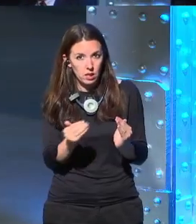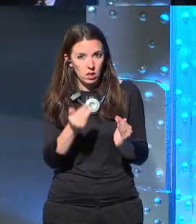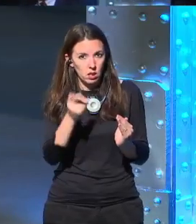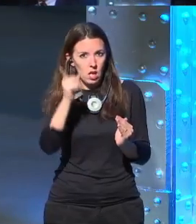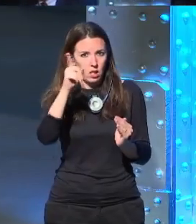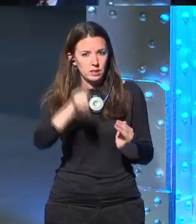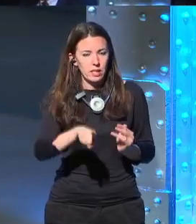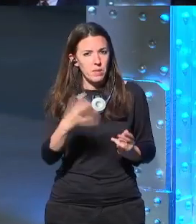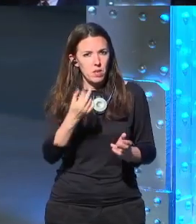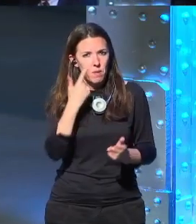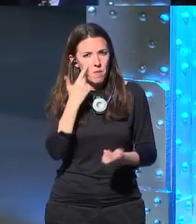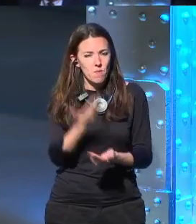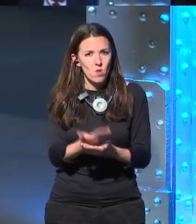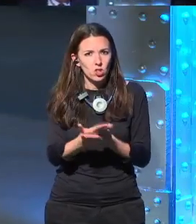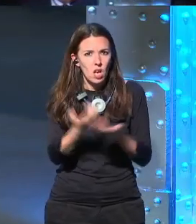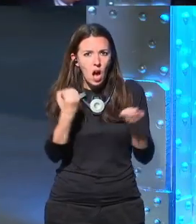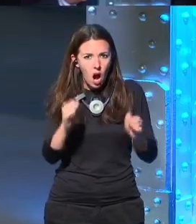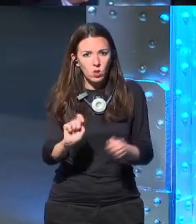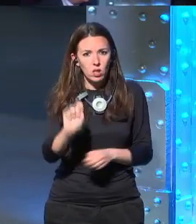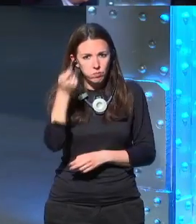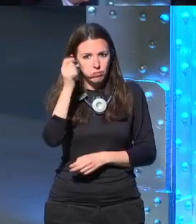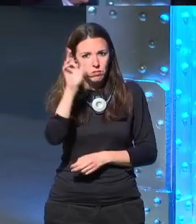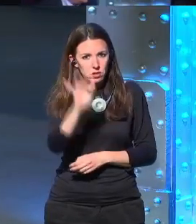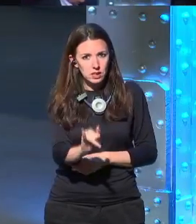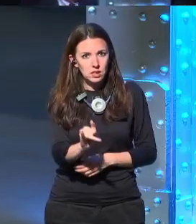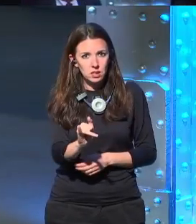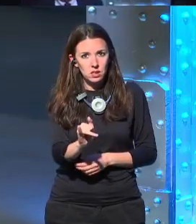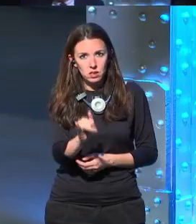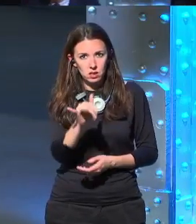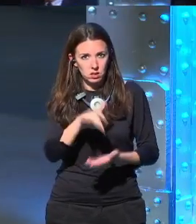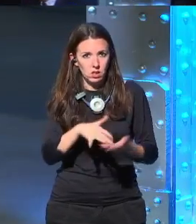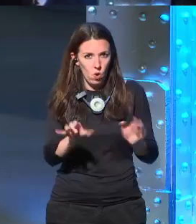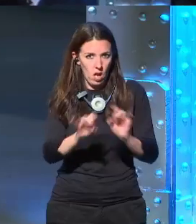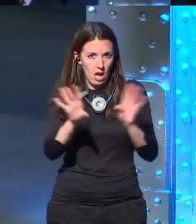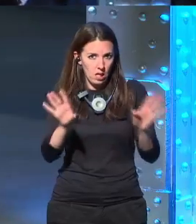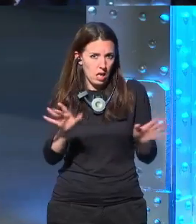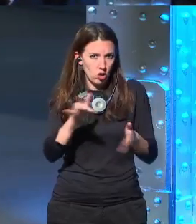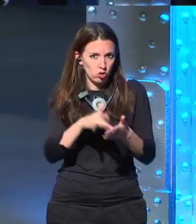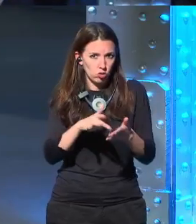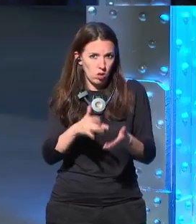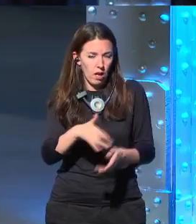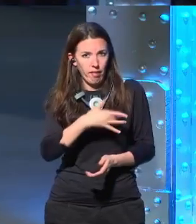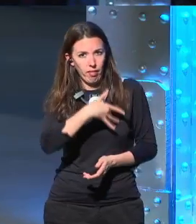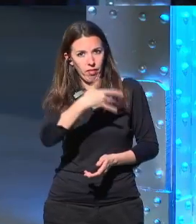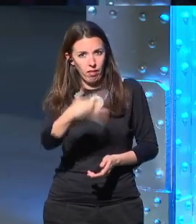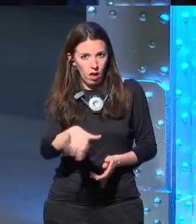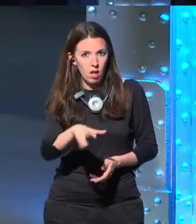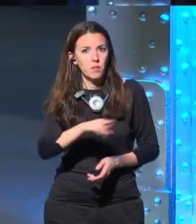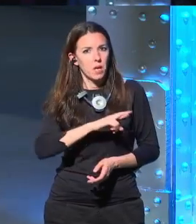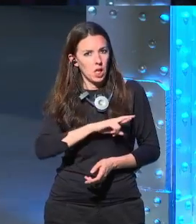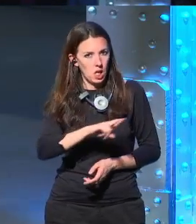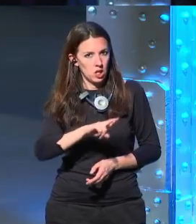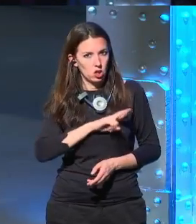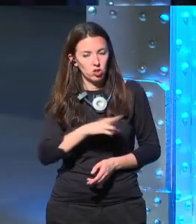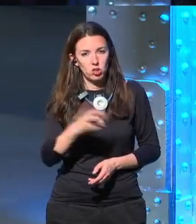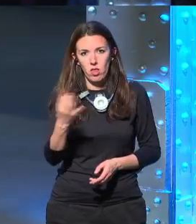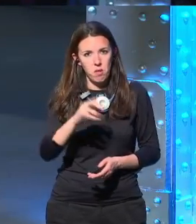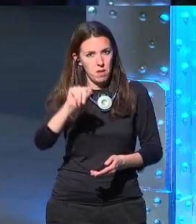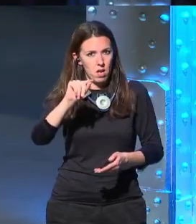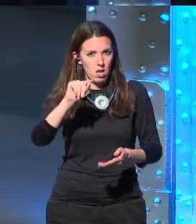though they're successful, they're still very religious and very pious. And so they have to hire a whole lot of artists to